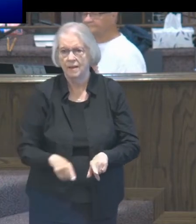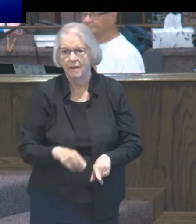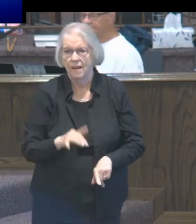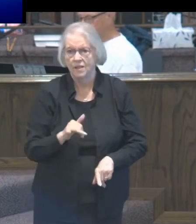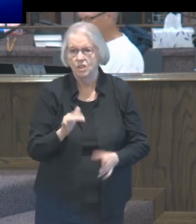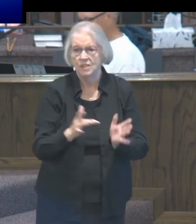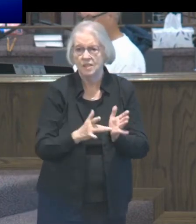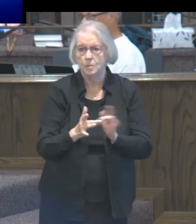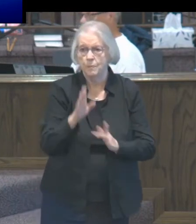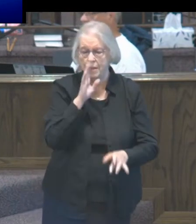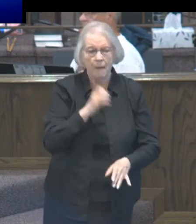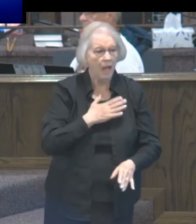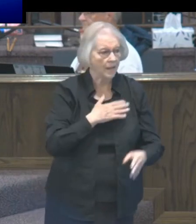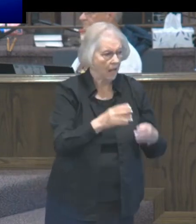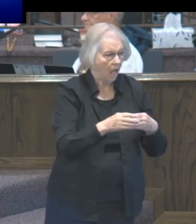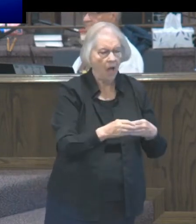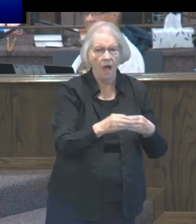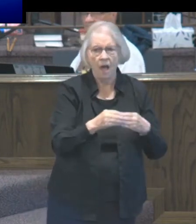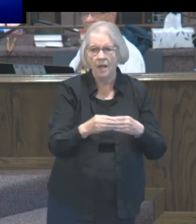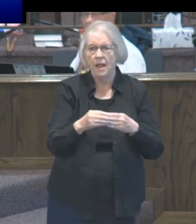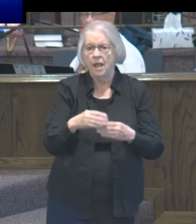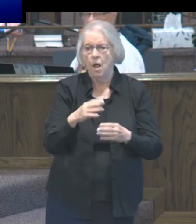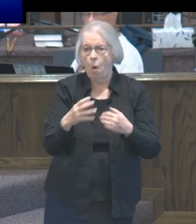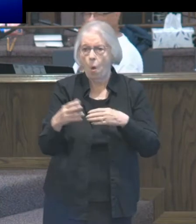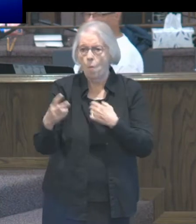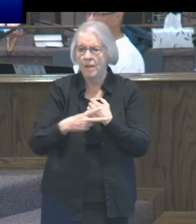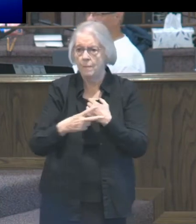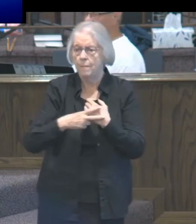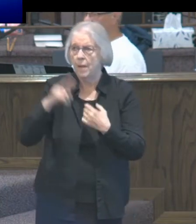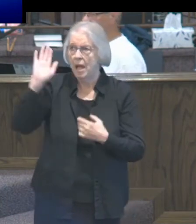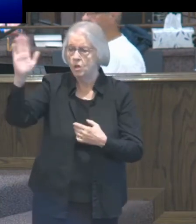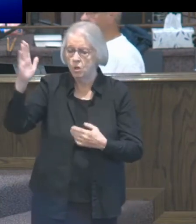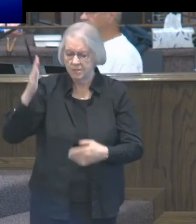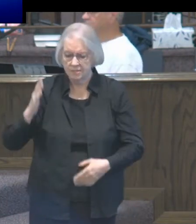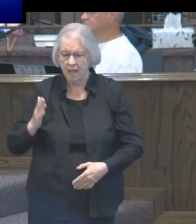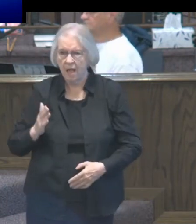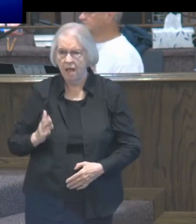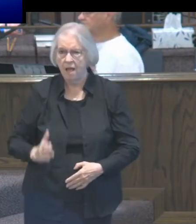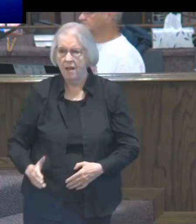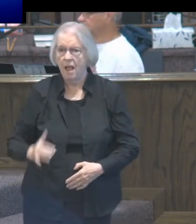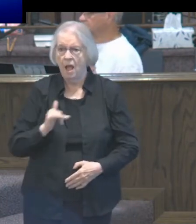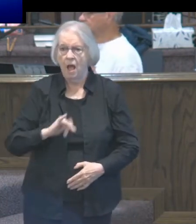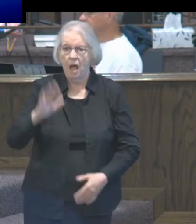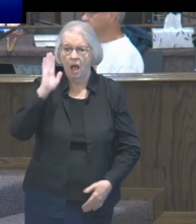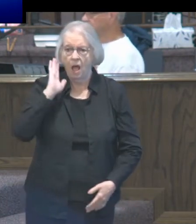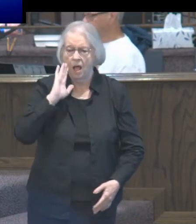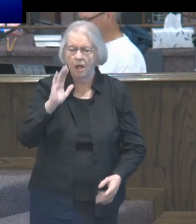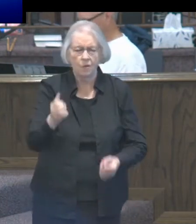wandering. Jesus, be my guide and hold me to your side.